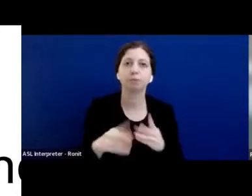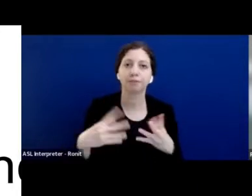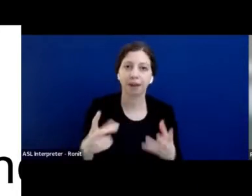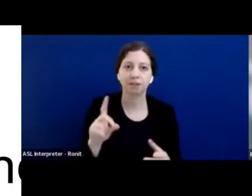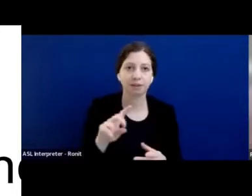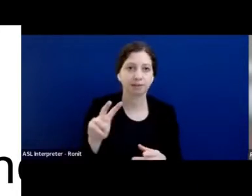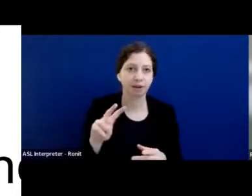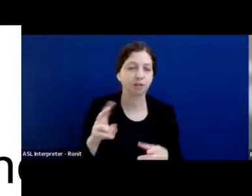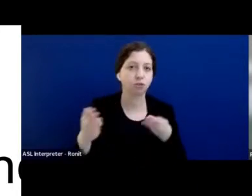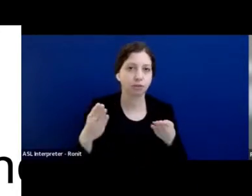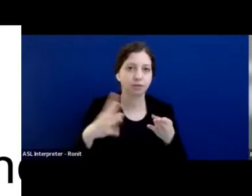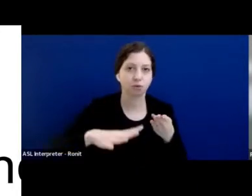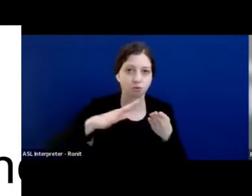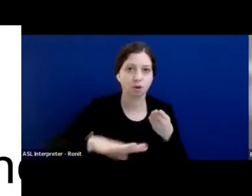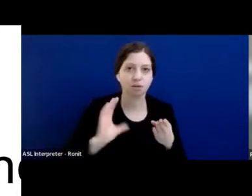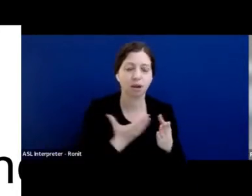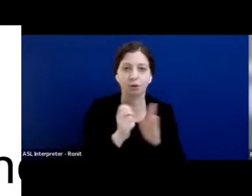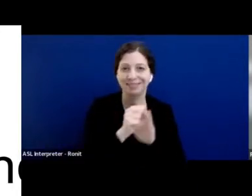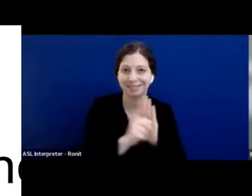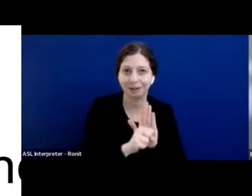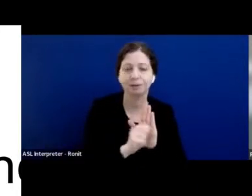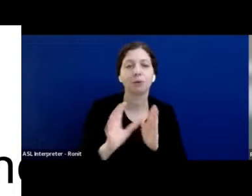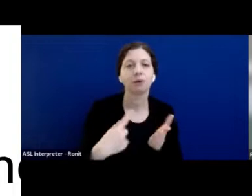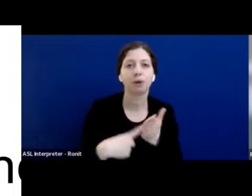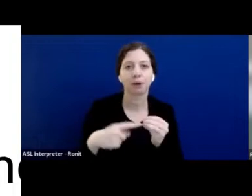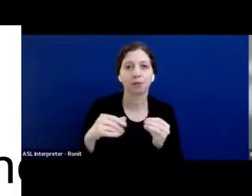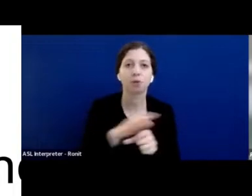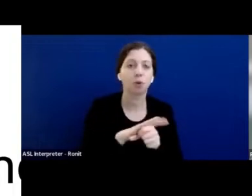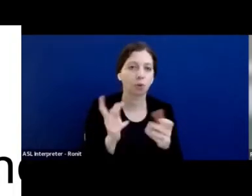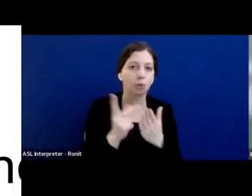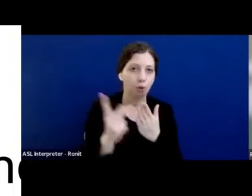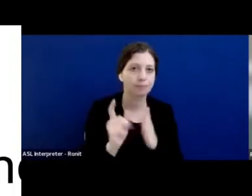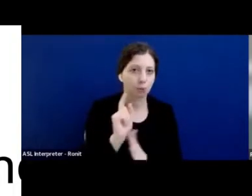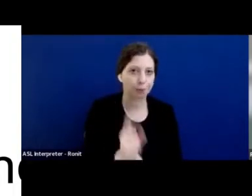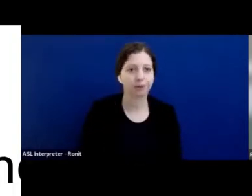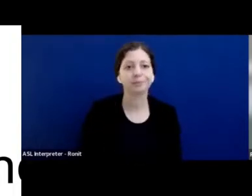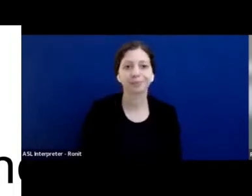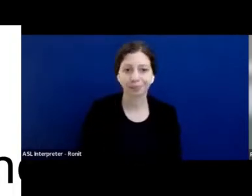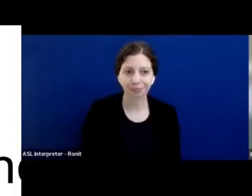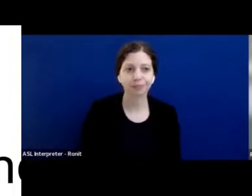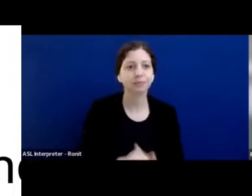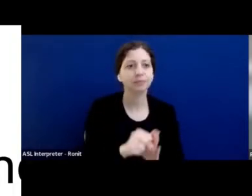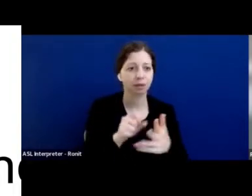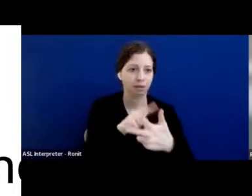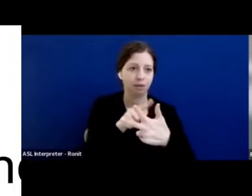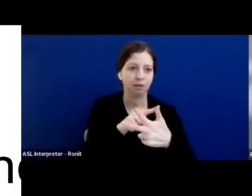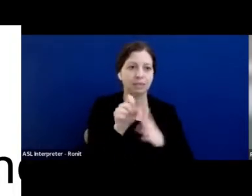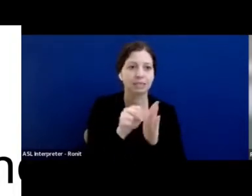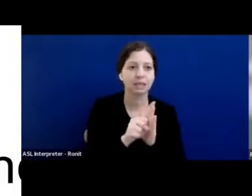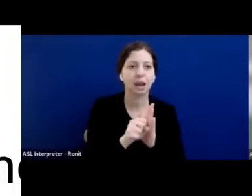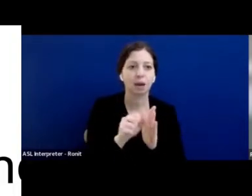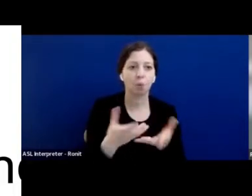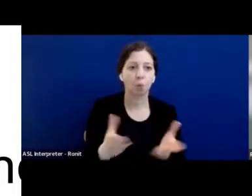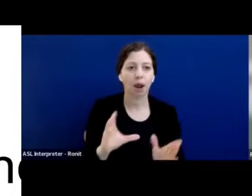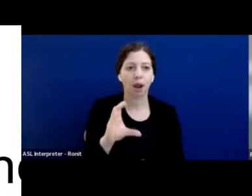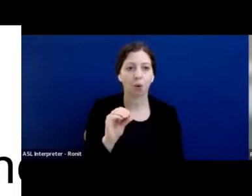violence services across all our states. And I will talk about those local programs in just a minute. Statewide coalitions, the organization that